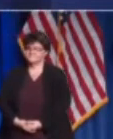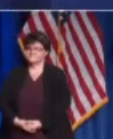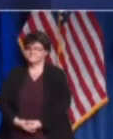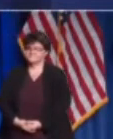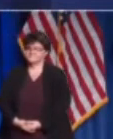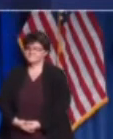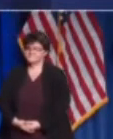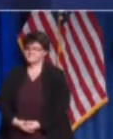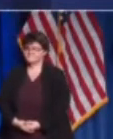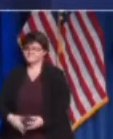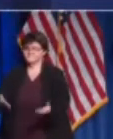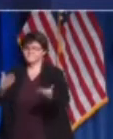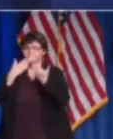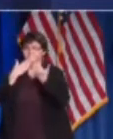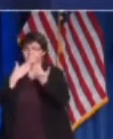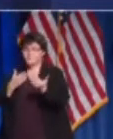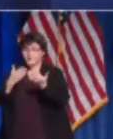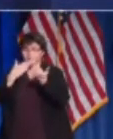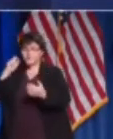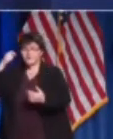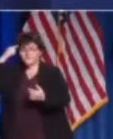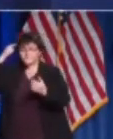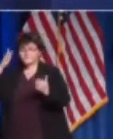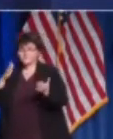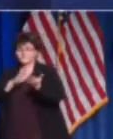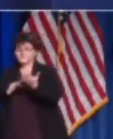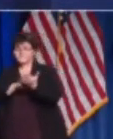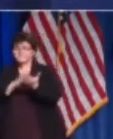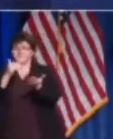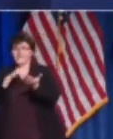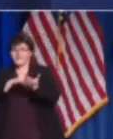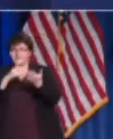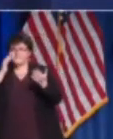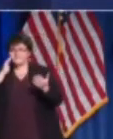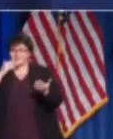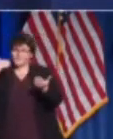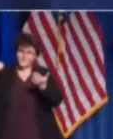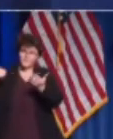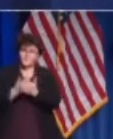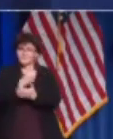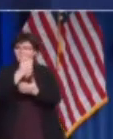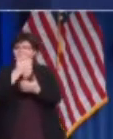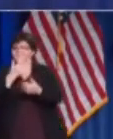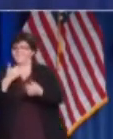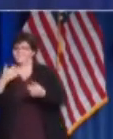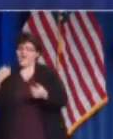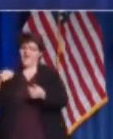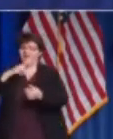Thank you, Governor. How about one more round of applause for both our new and returning state constitutional officers?